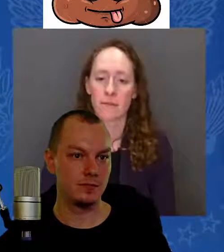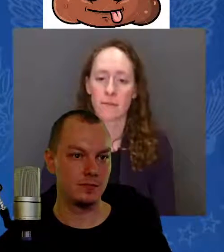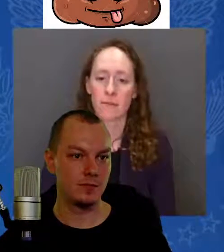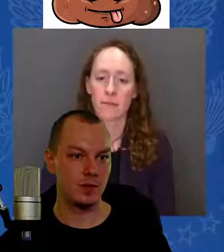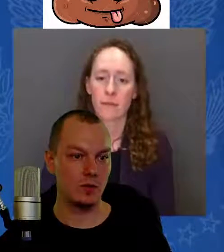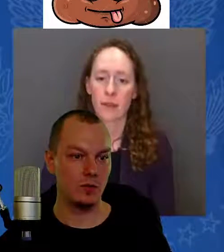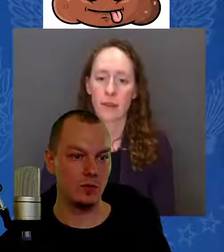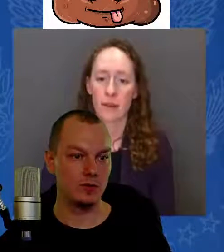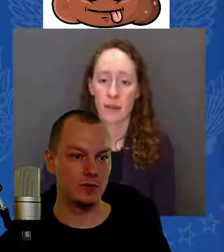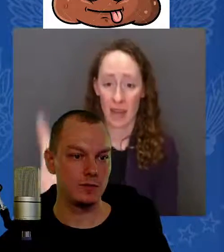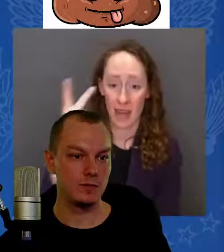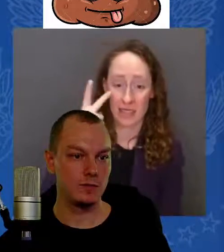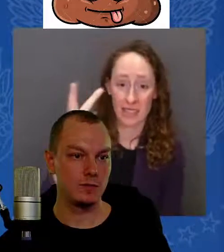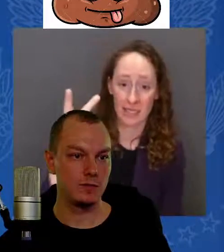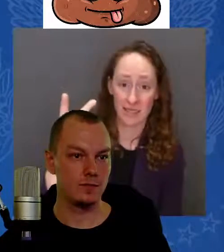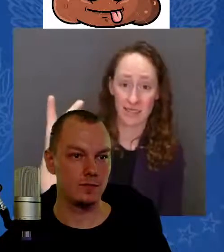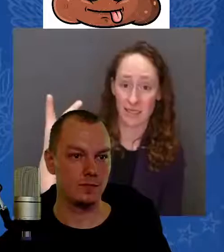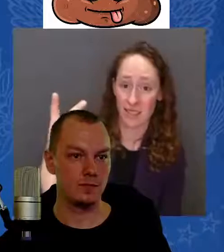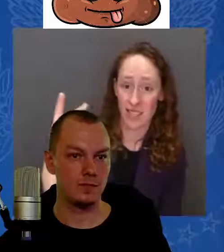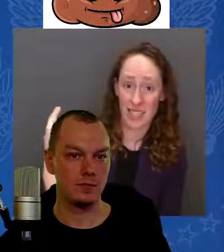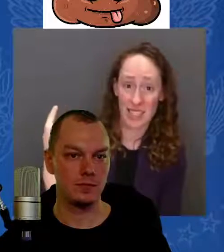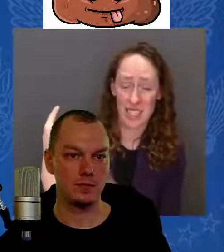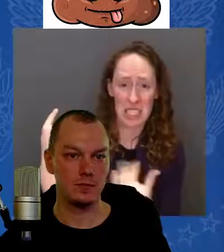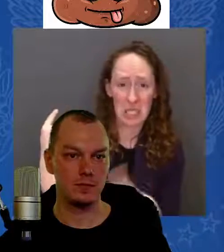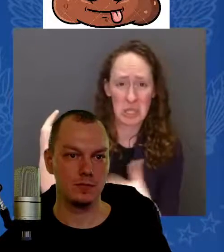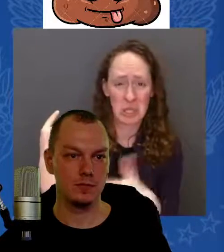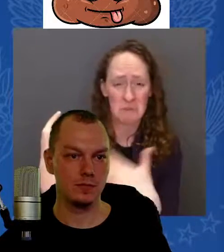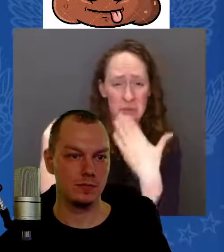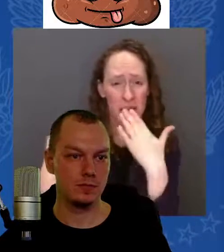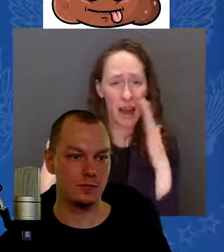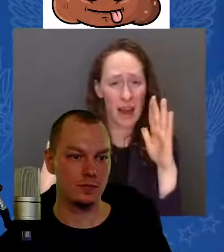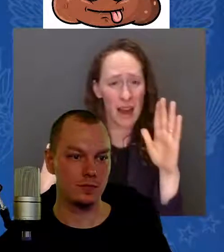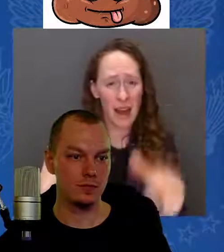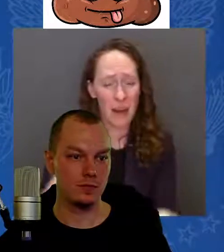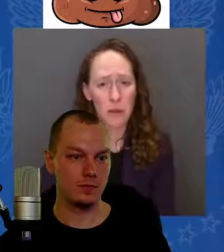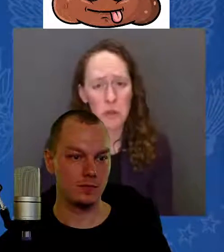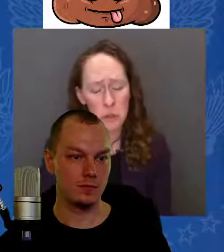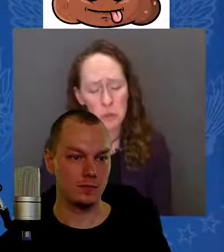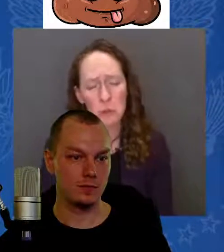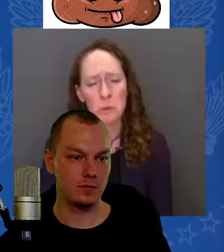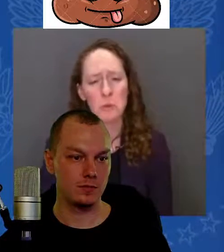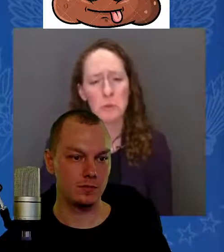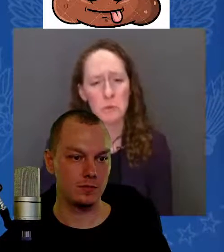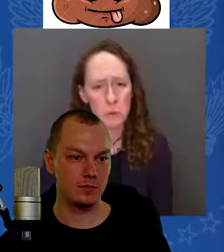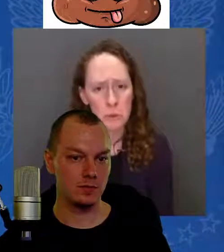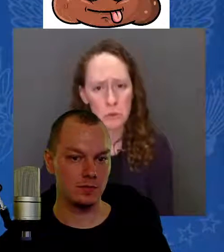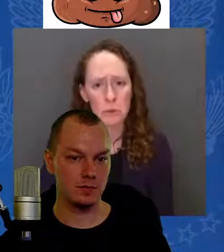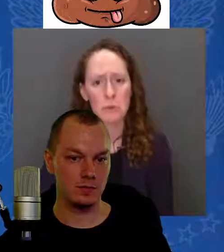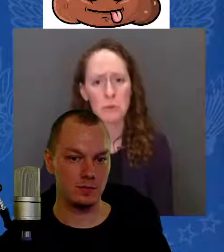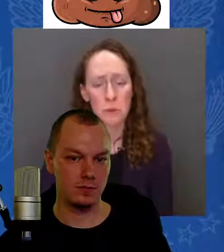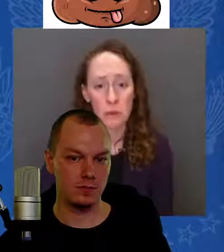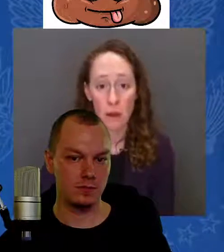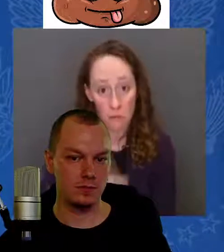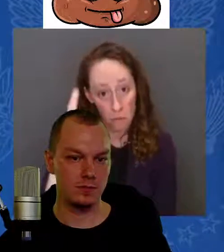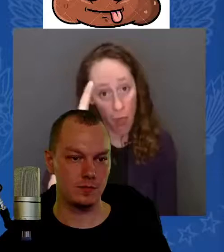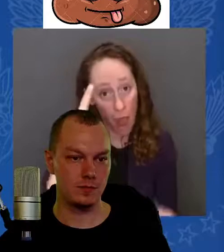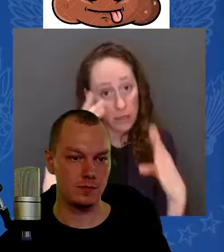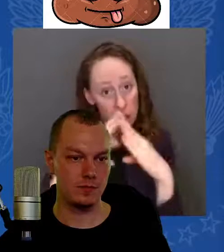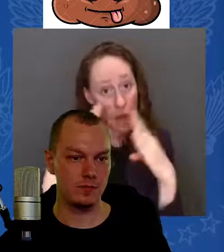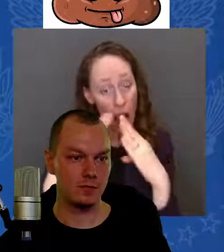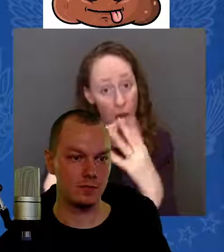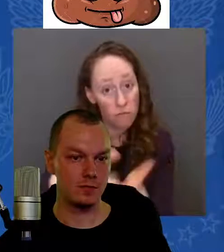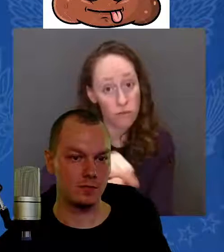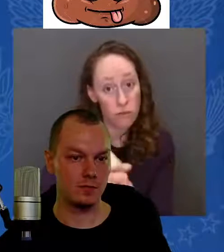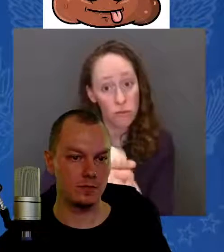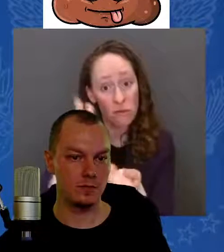City. We got you guys. Or if we were standing in Amory, or if we were in Carroll County, or Montgomery County, or Panola County.